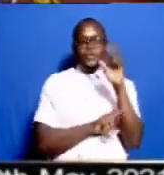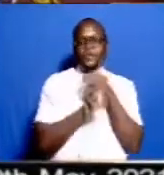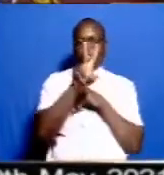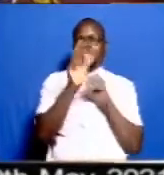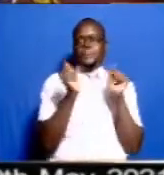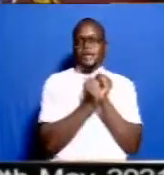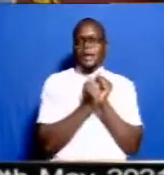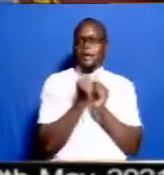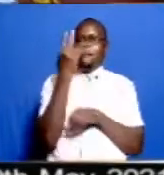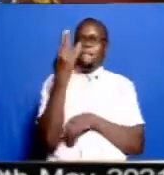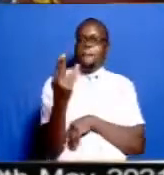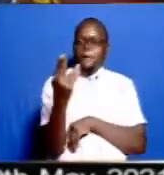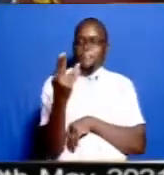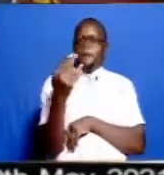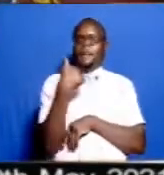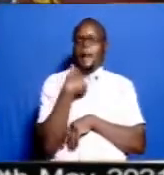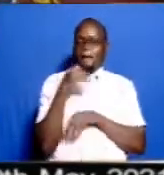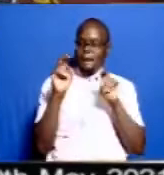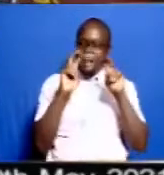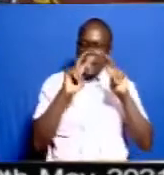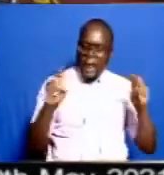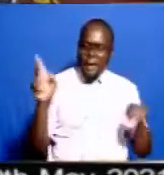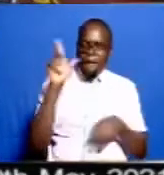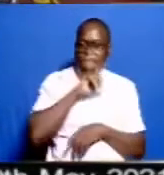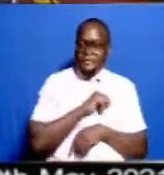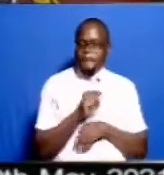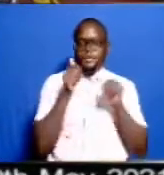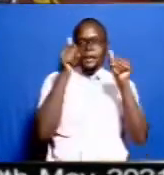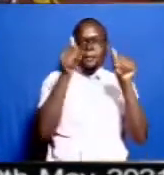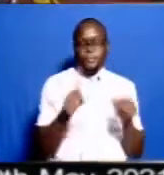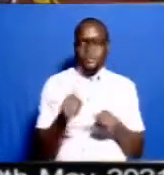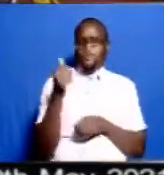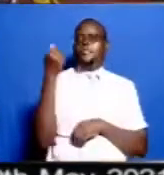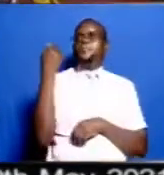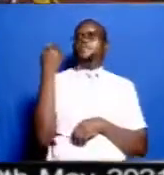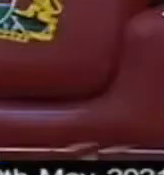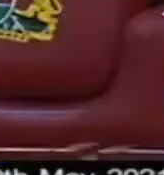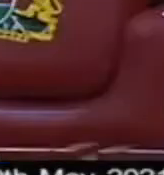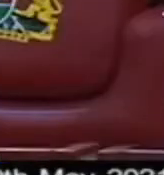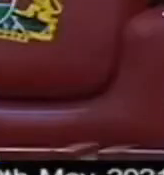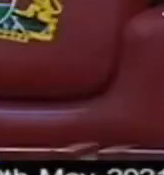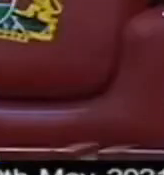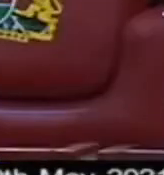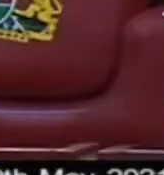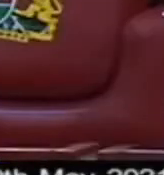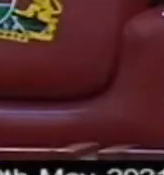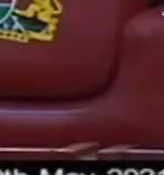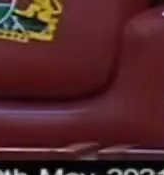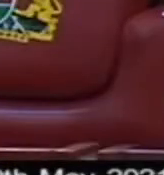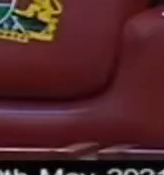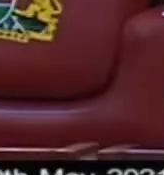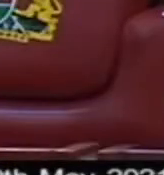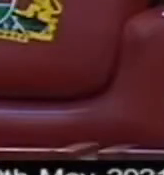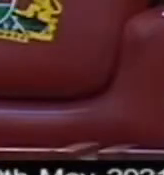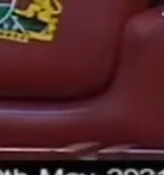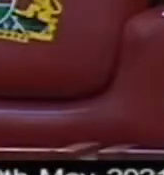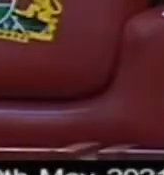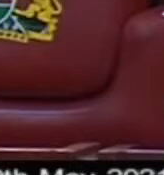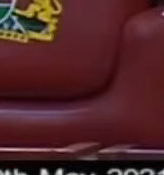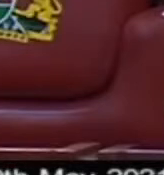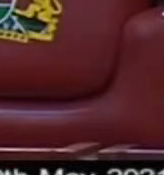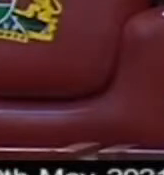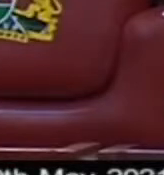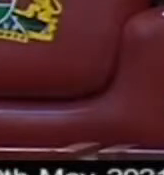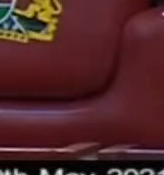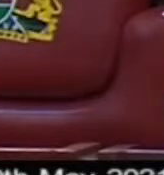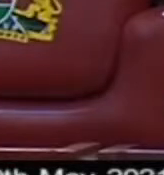2104, and having examined the Legal Notice Number 15 of 2021, in line with the Constitution, the Interpretations